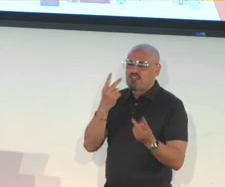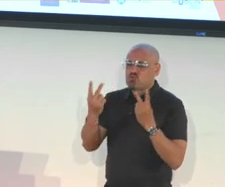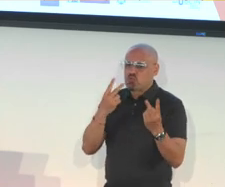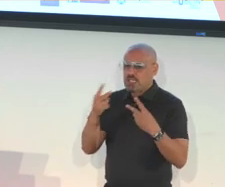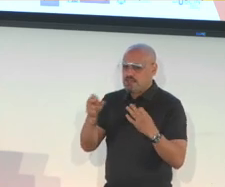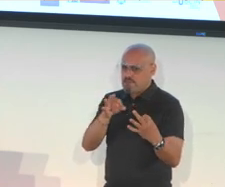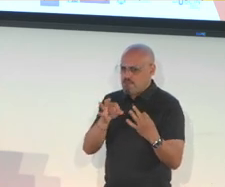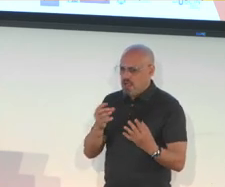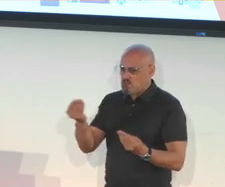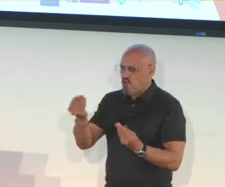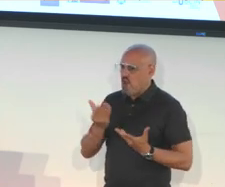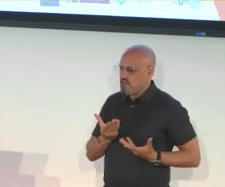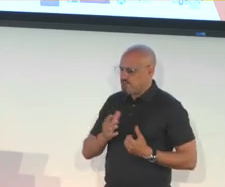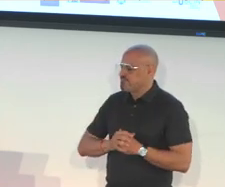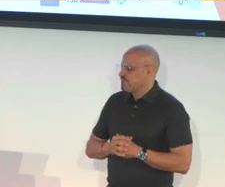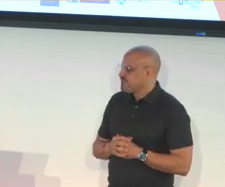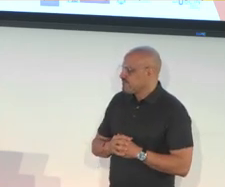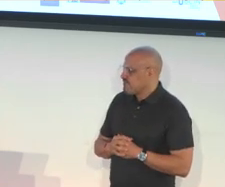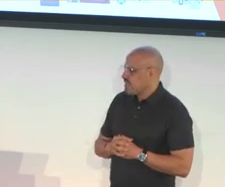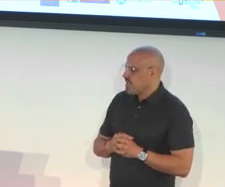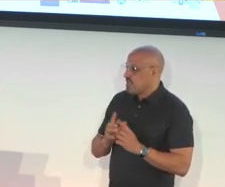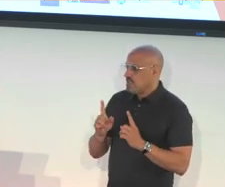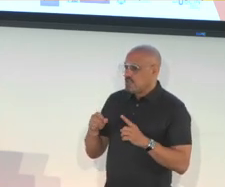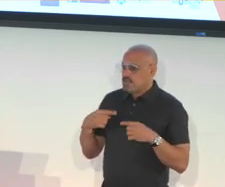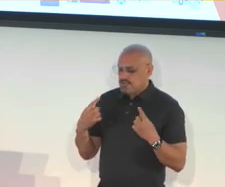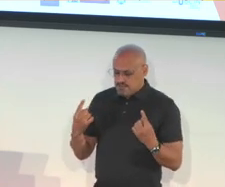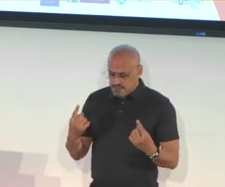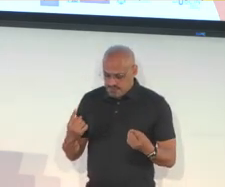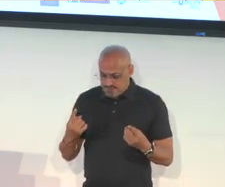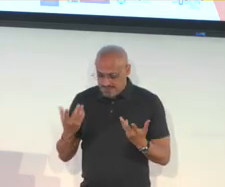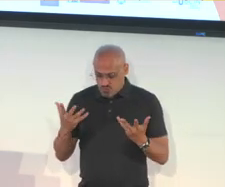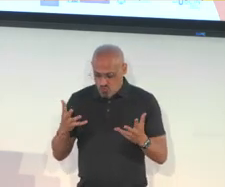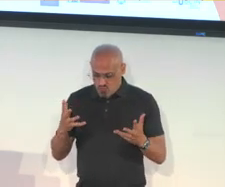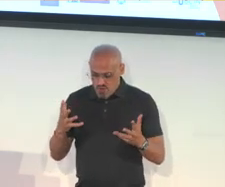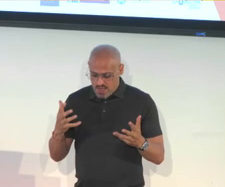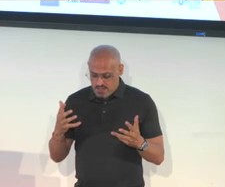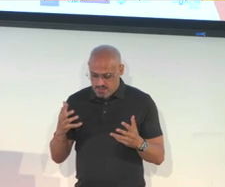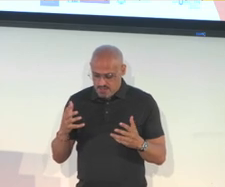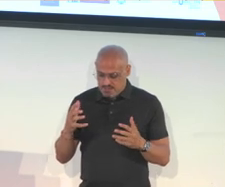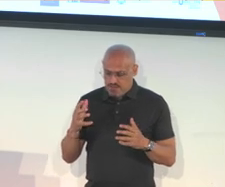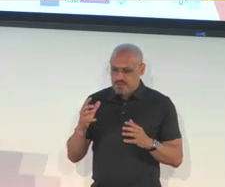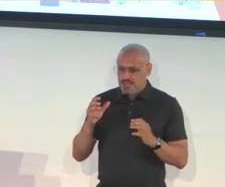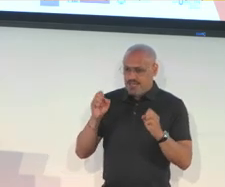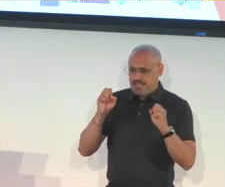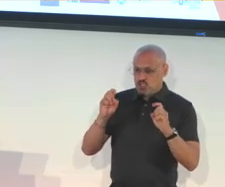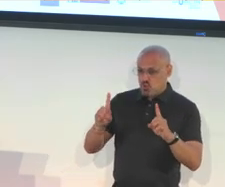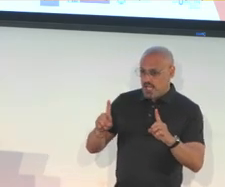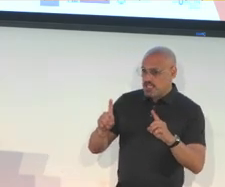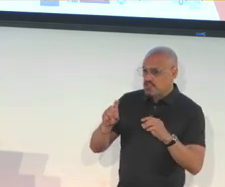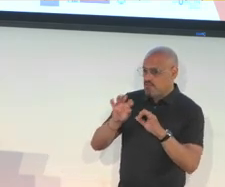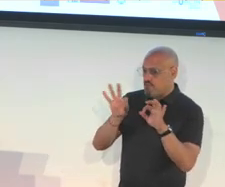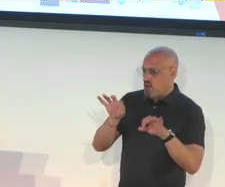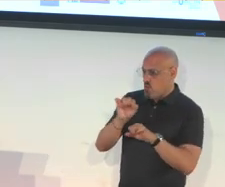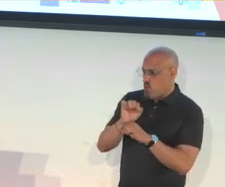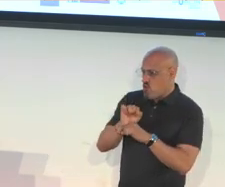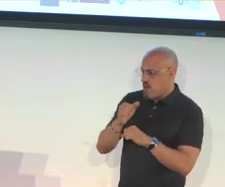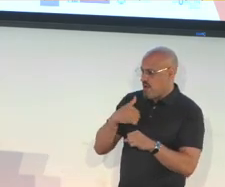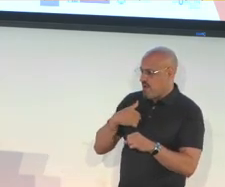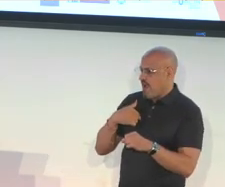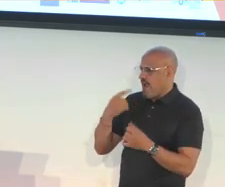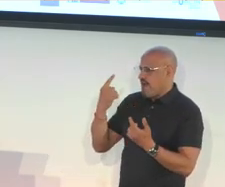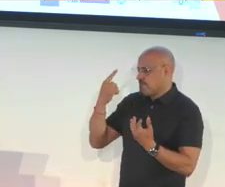feedback. Now, since Mirage XR is already an educational framework, I thought it